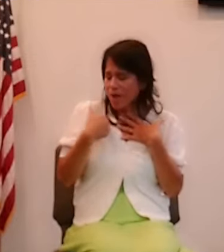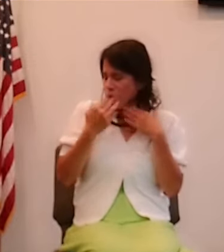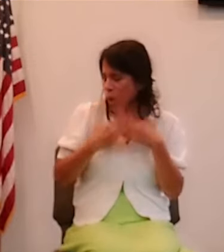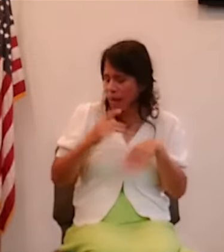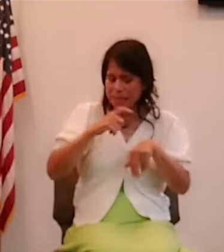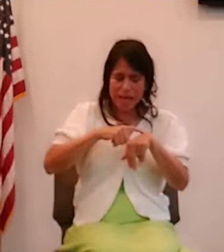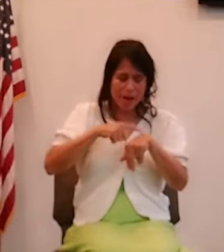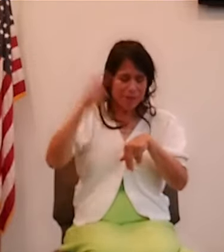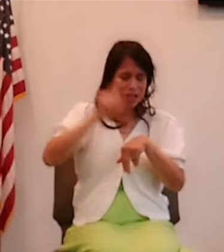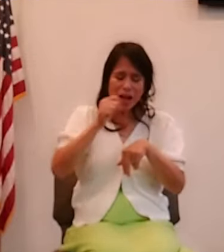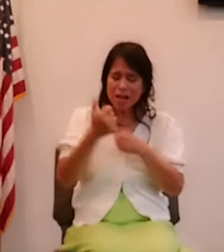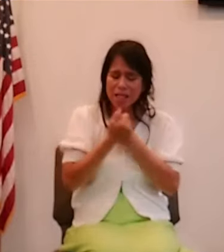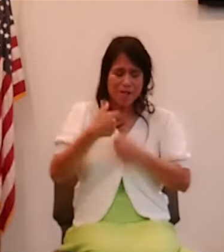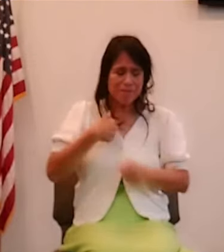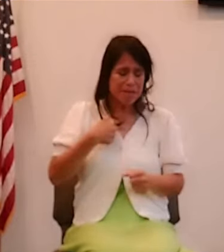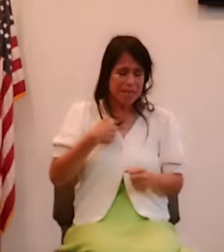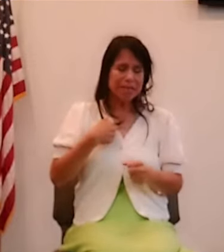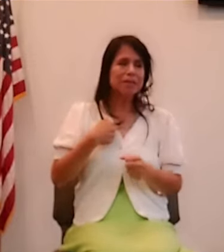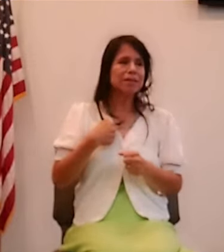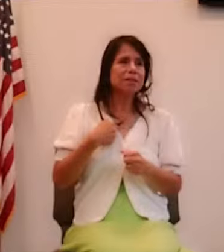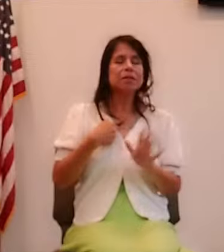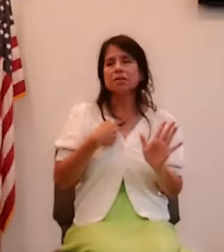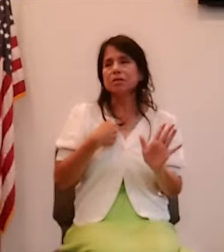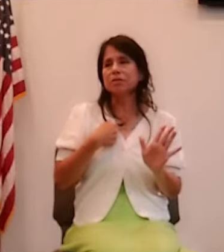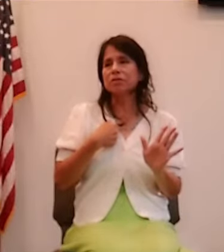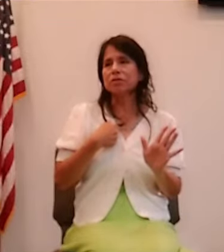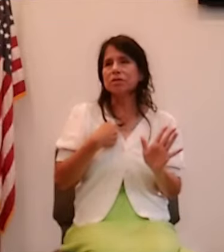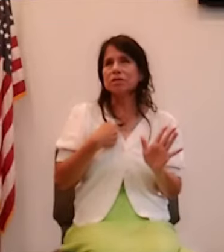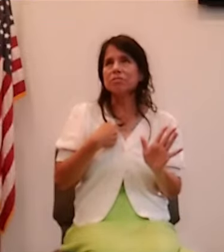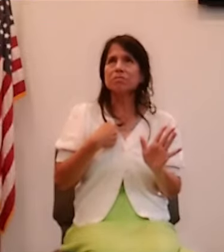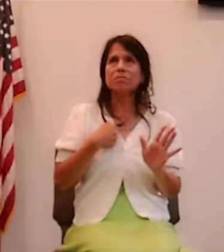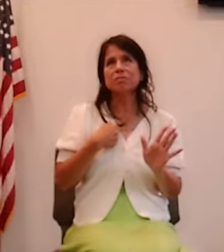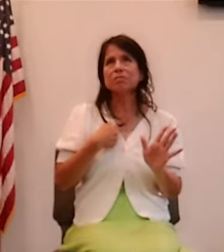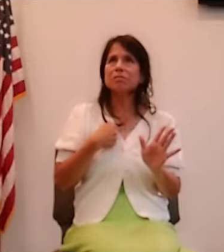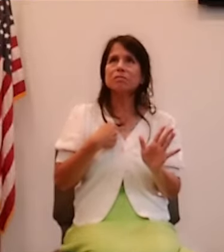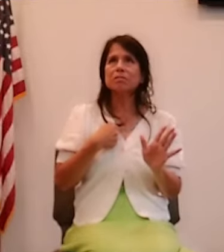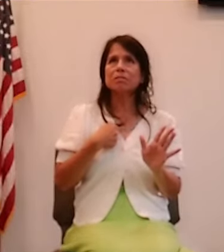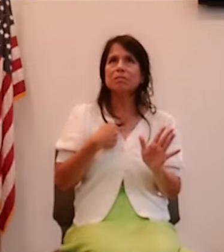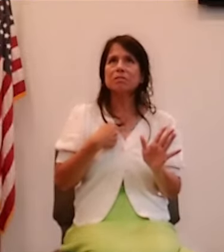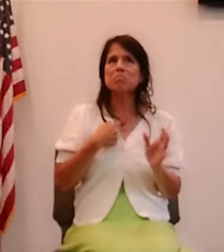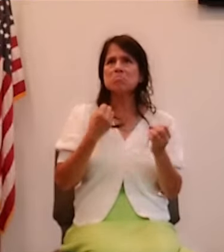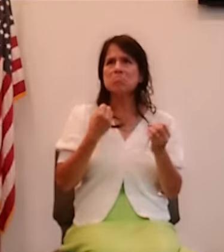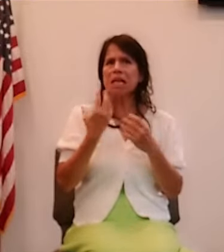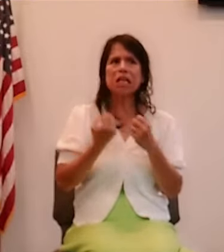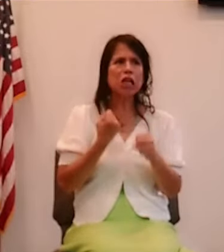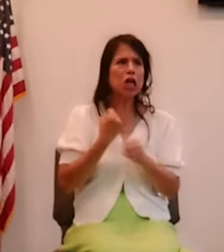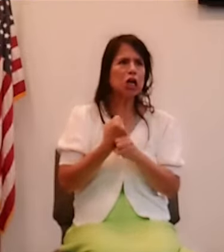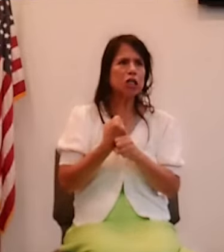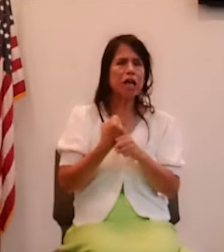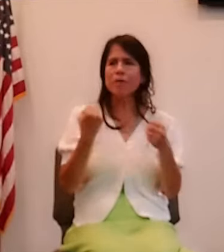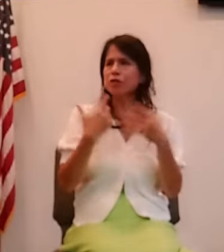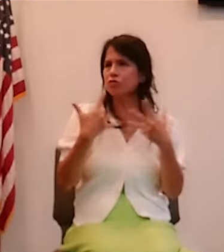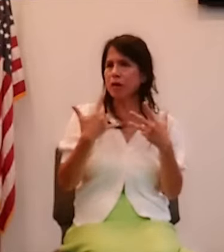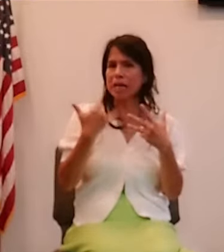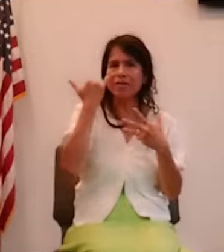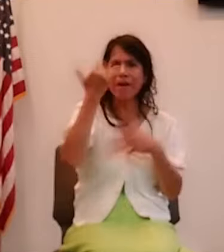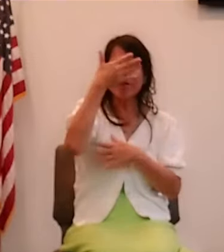love me. I don't have quiet time. God's not going to love me. I mean, I did that for, I don't know, a lot of years.